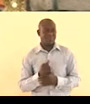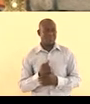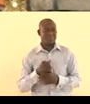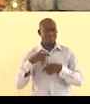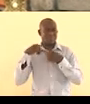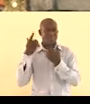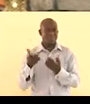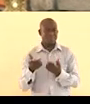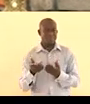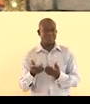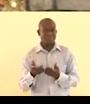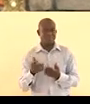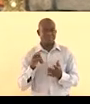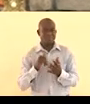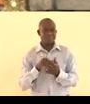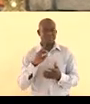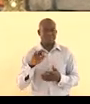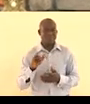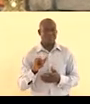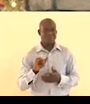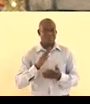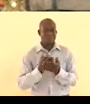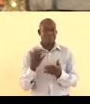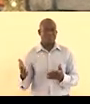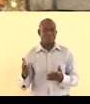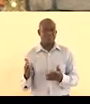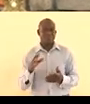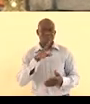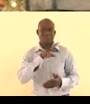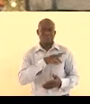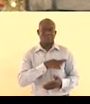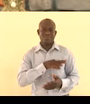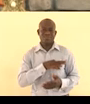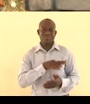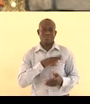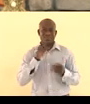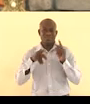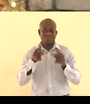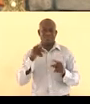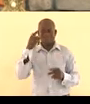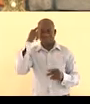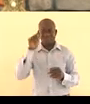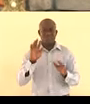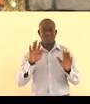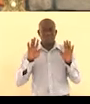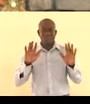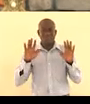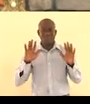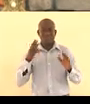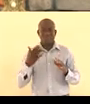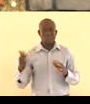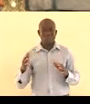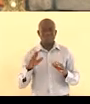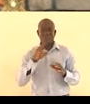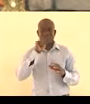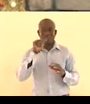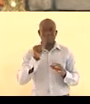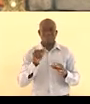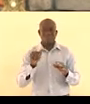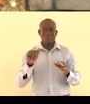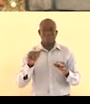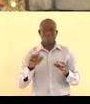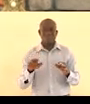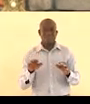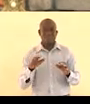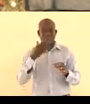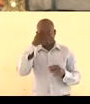you see, since it is something qualifies people for miracle, not just because I am from there, like